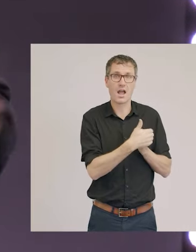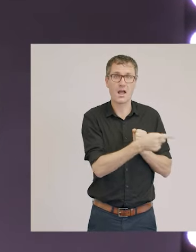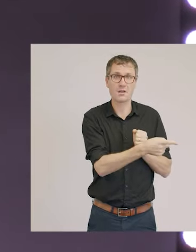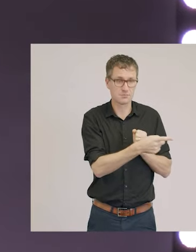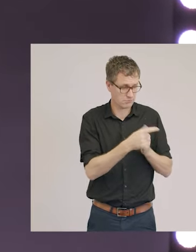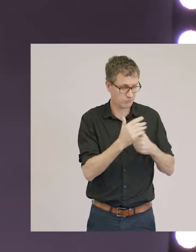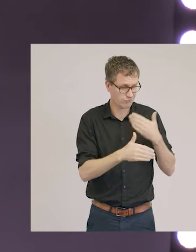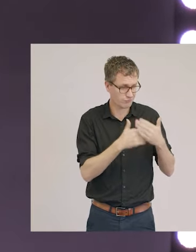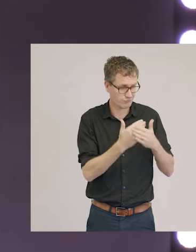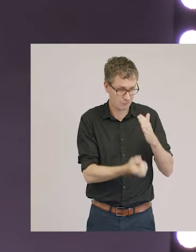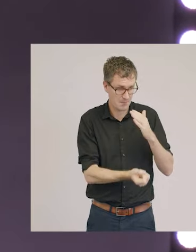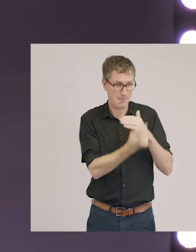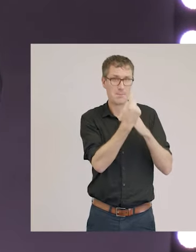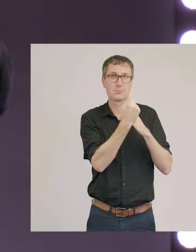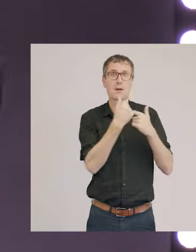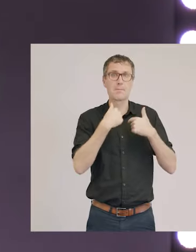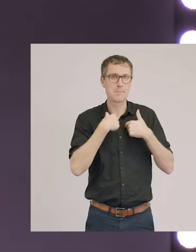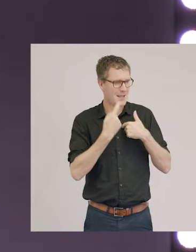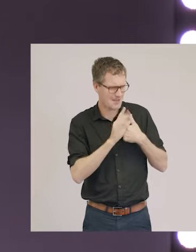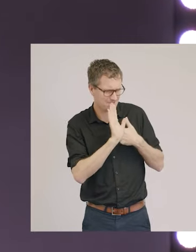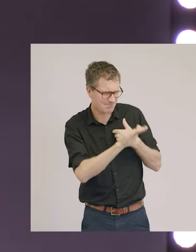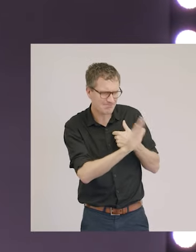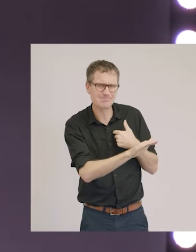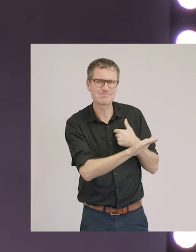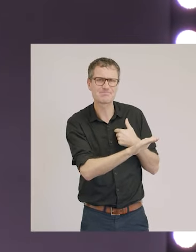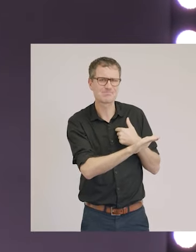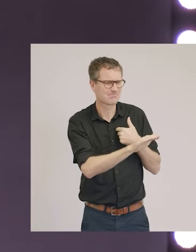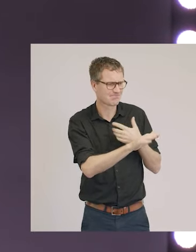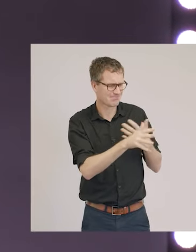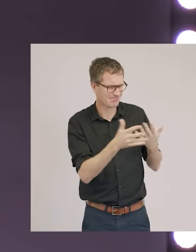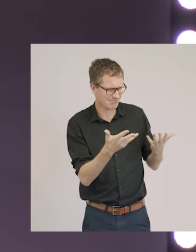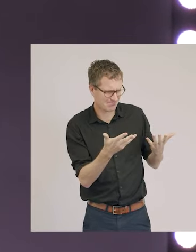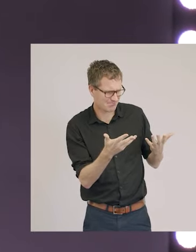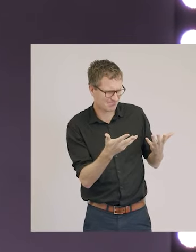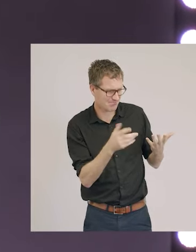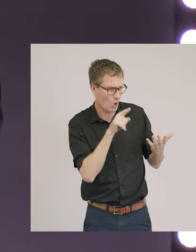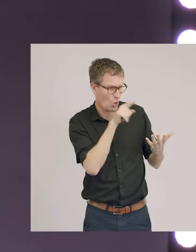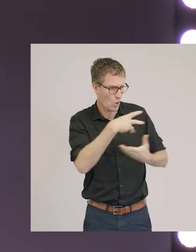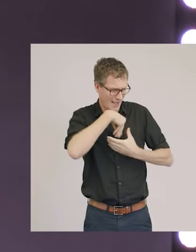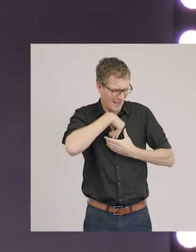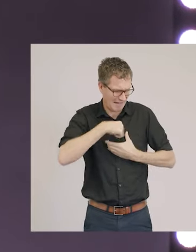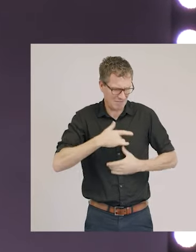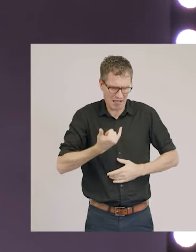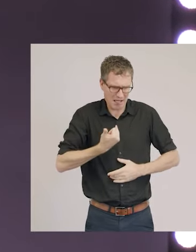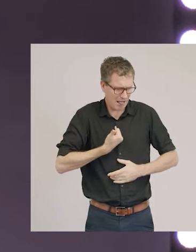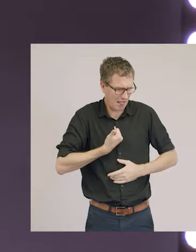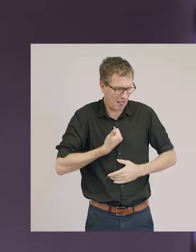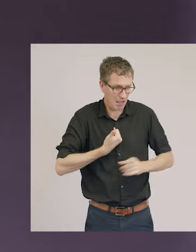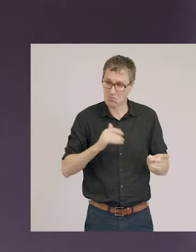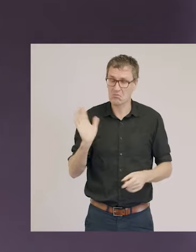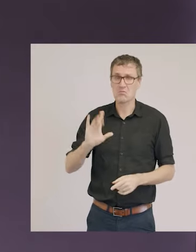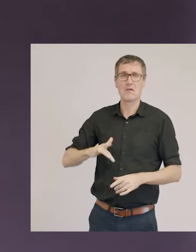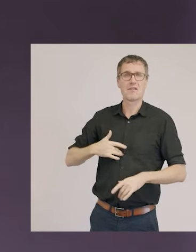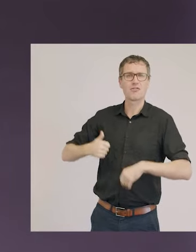didn't know anything about it, and it came to light. And so I went and confronted this guy and said, you know, is not something happening in your